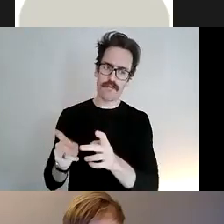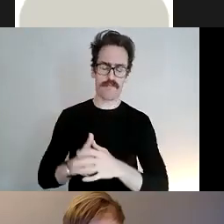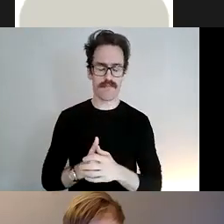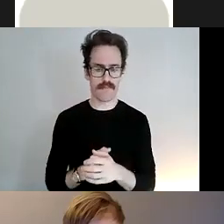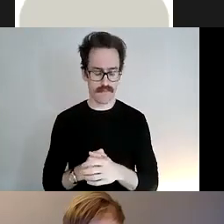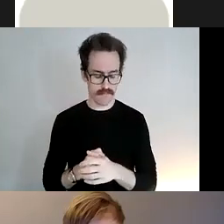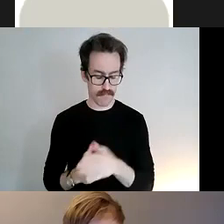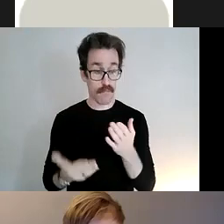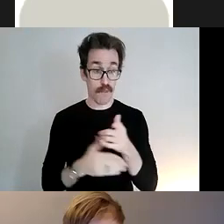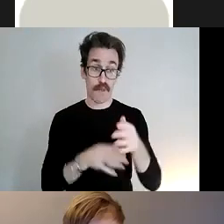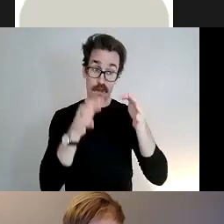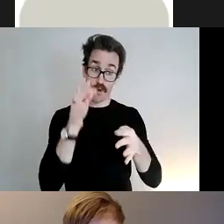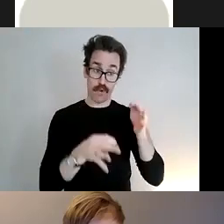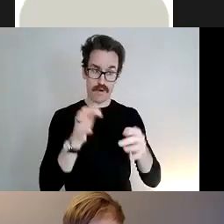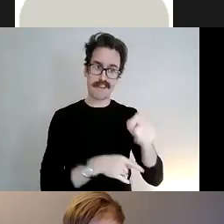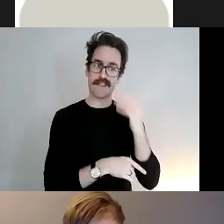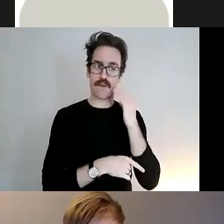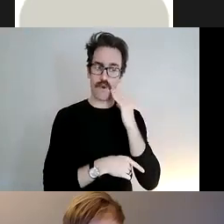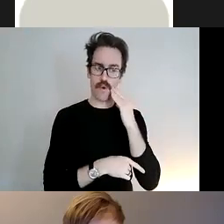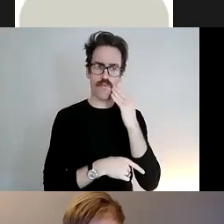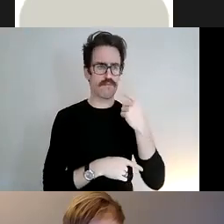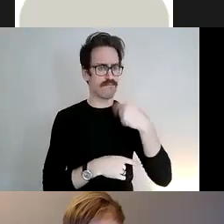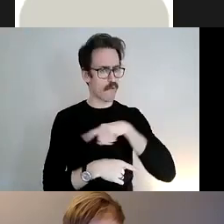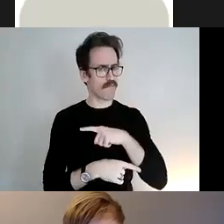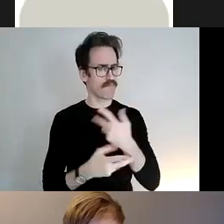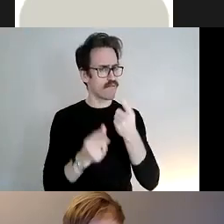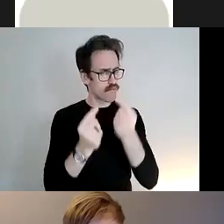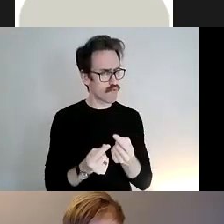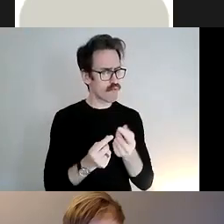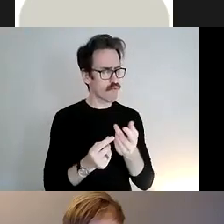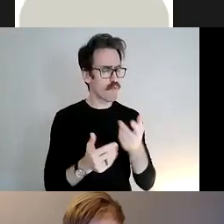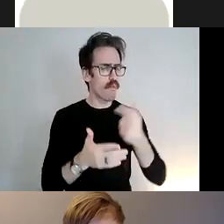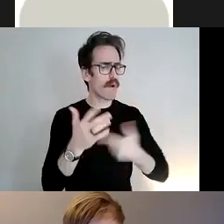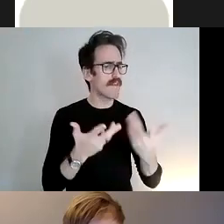the court will need to know what we're going to do to protect that person if we become guardian.